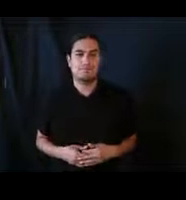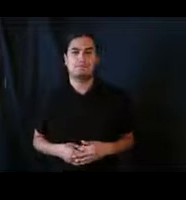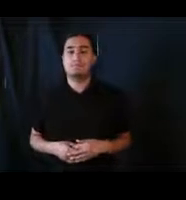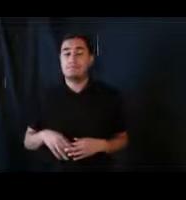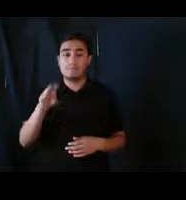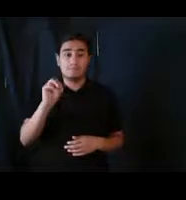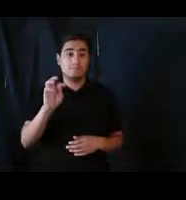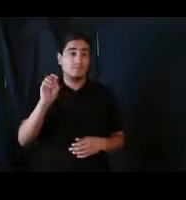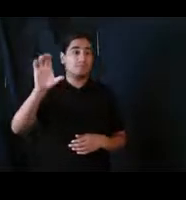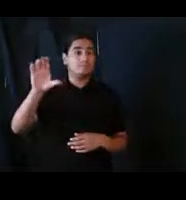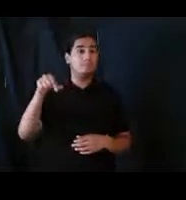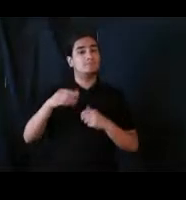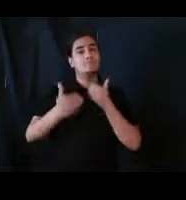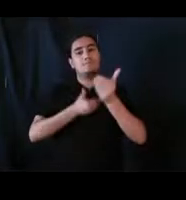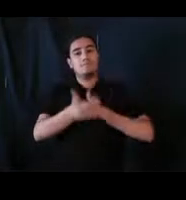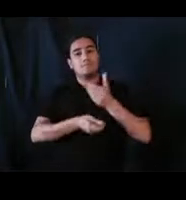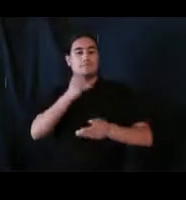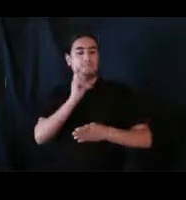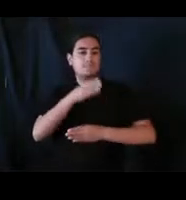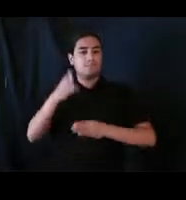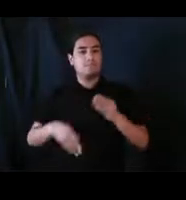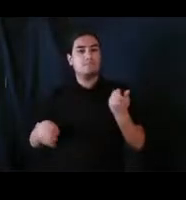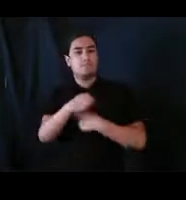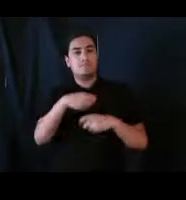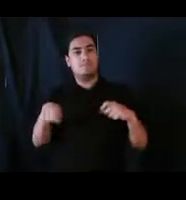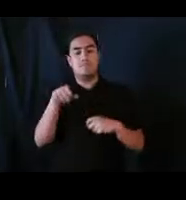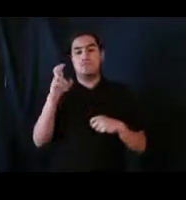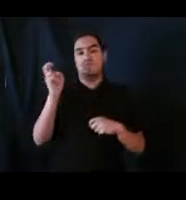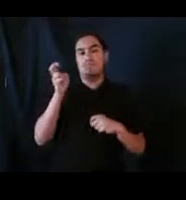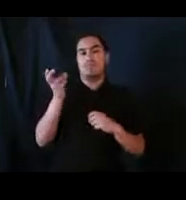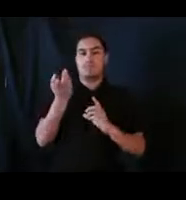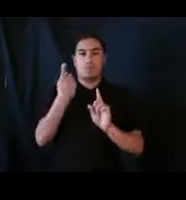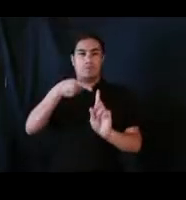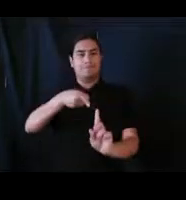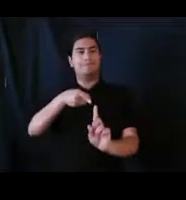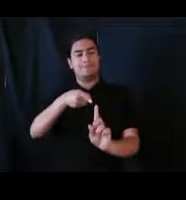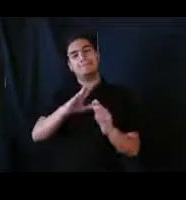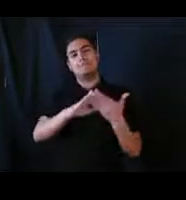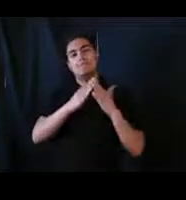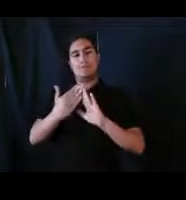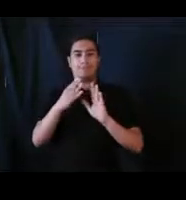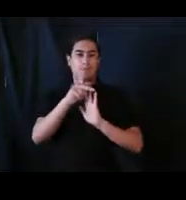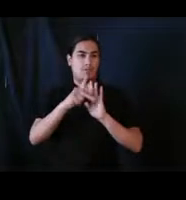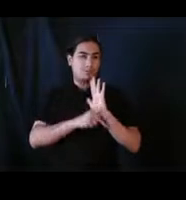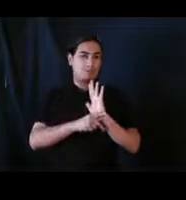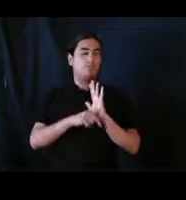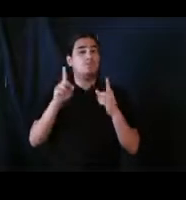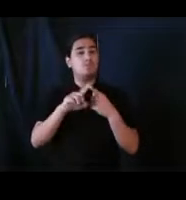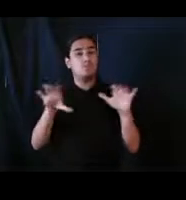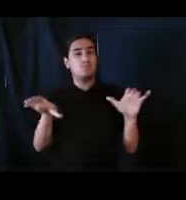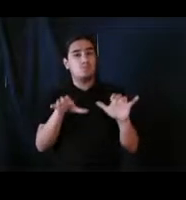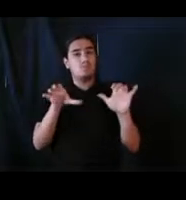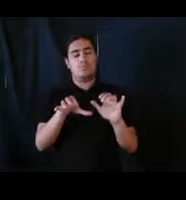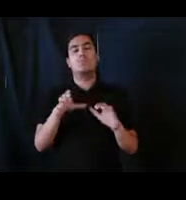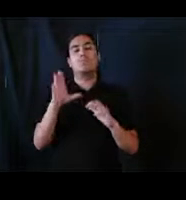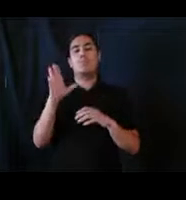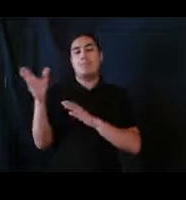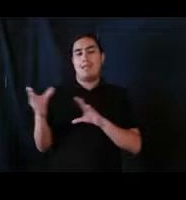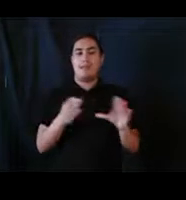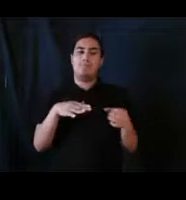mtc is in the process of completing the region's transit-oriented communities policy in addition to executing goals from plan bay area